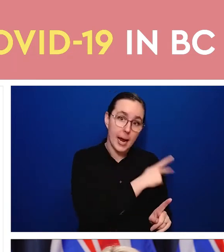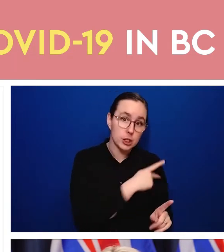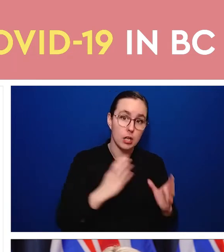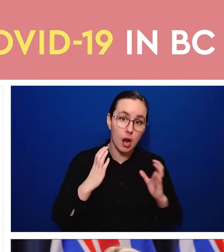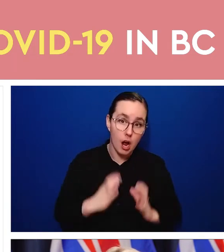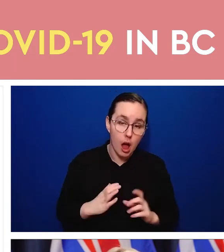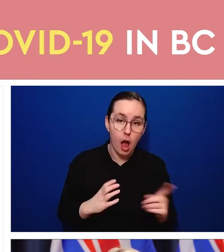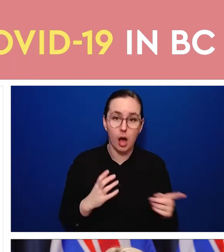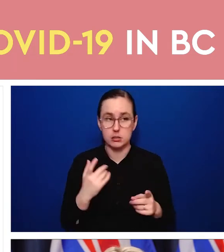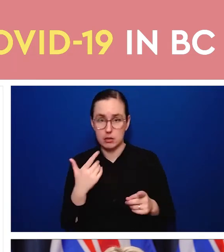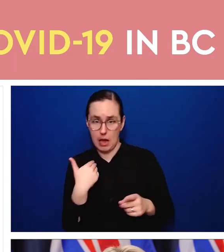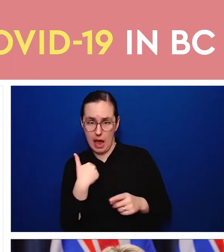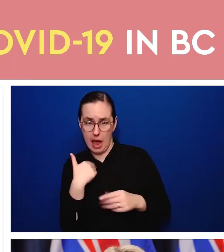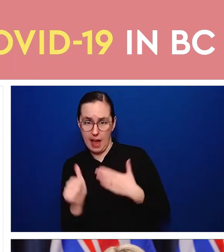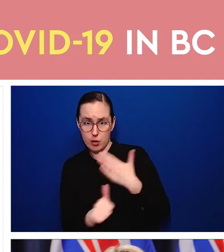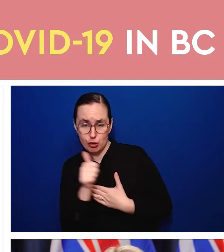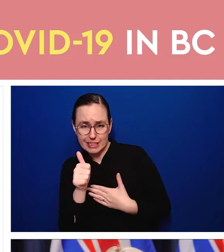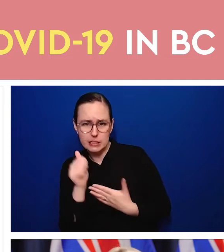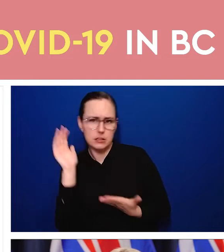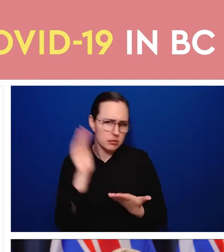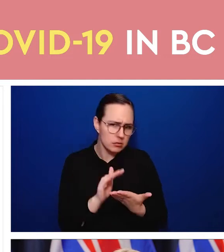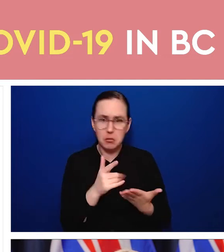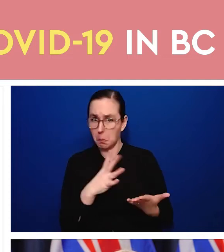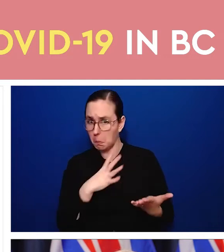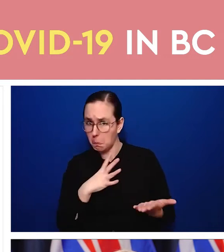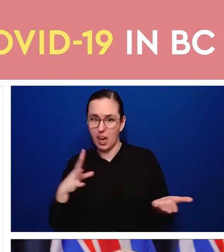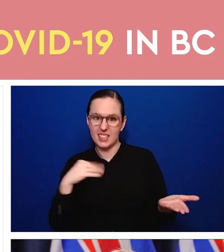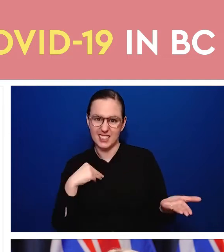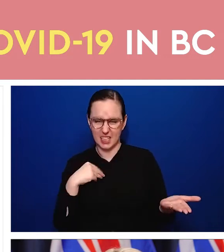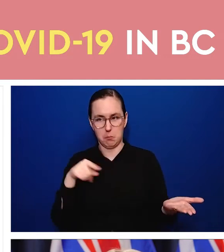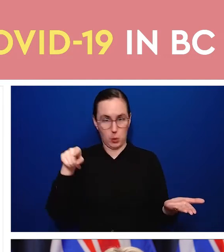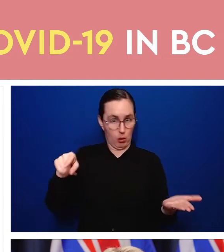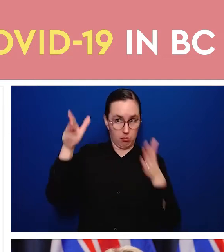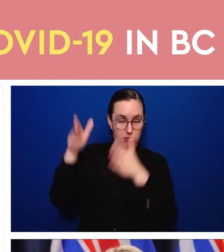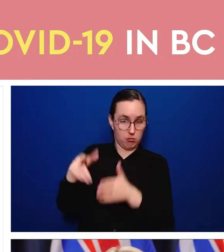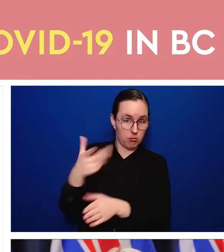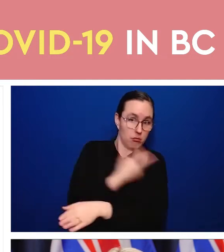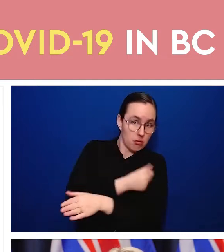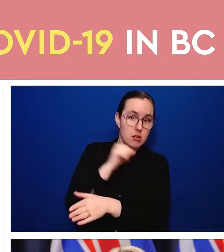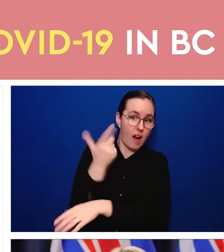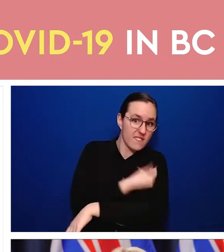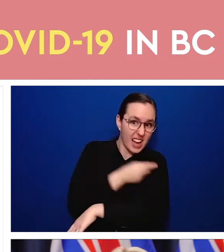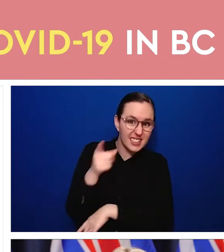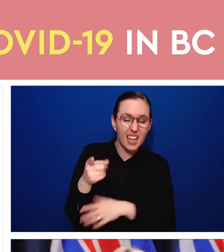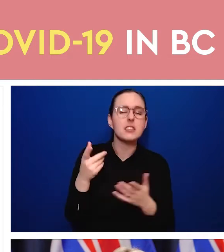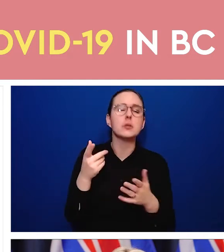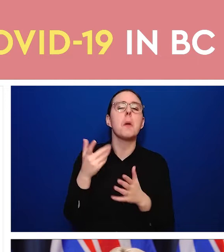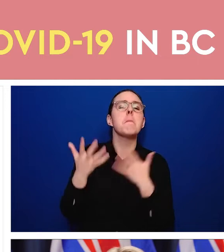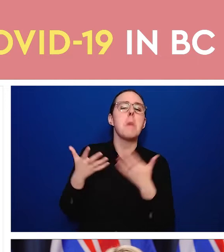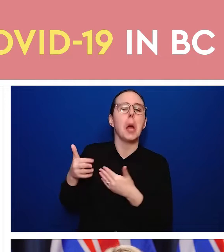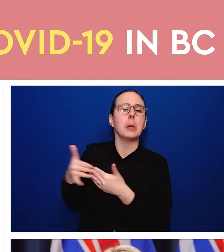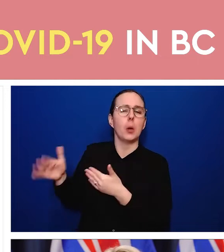health professions. And for others, there may be additional measures that we need in place. So yes, this is different from our original